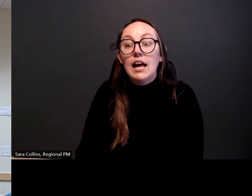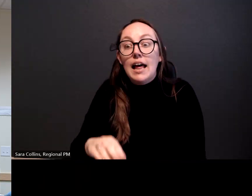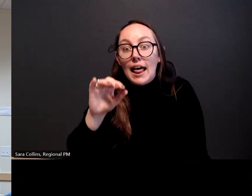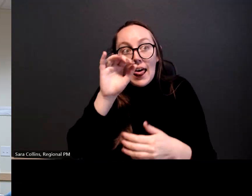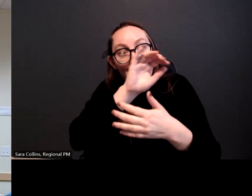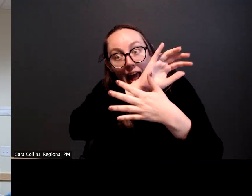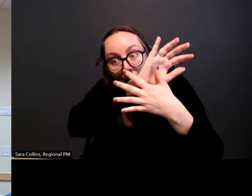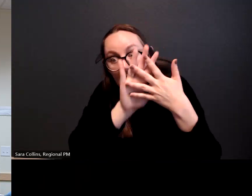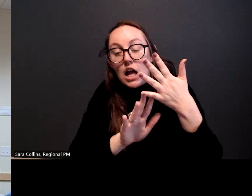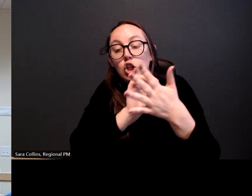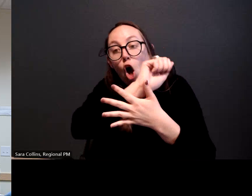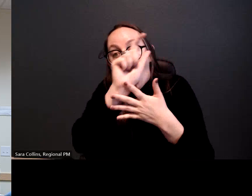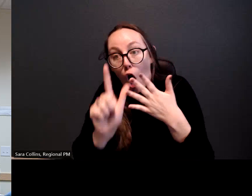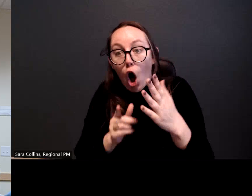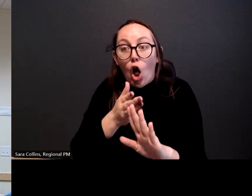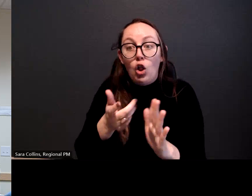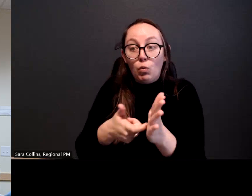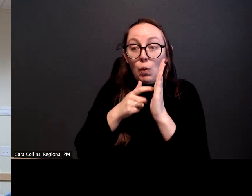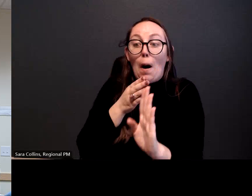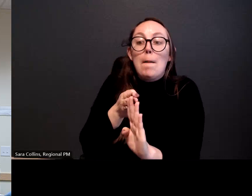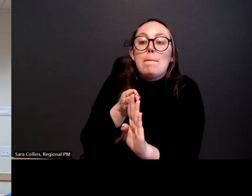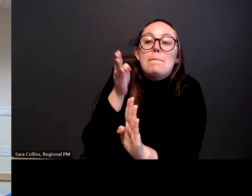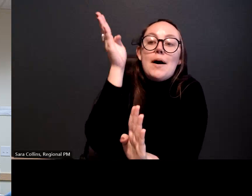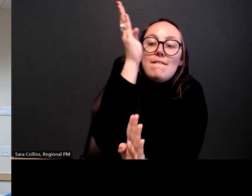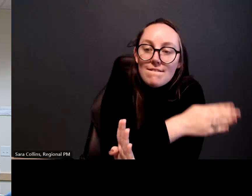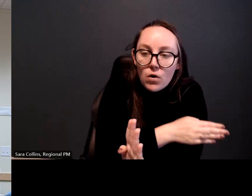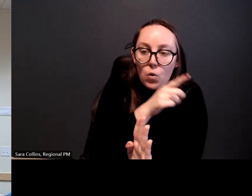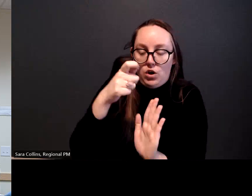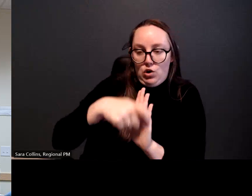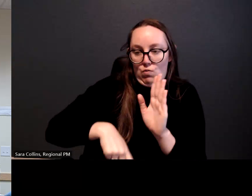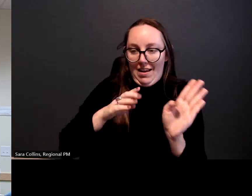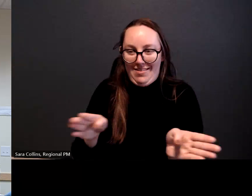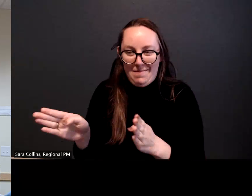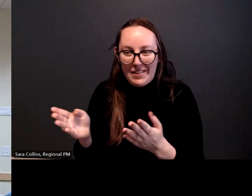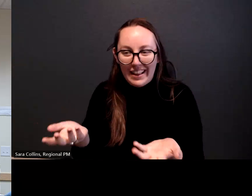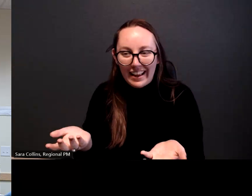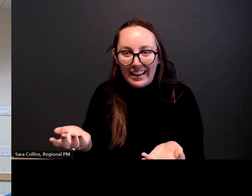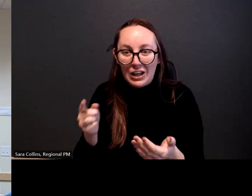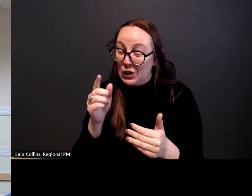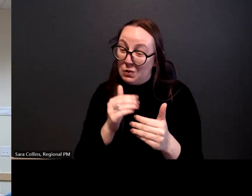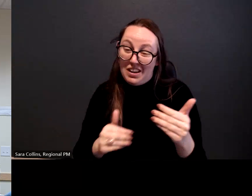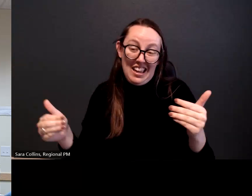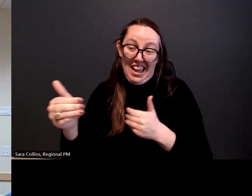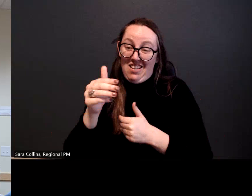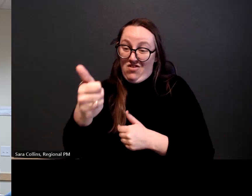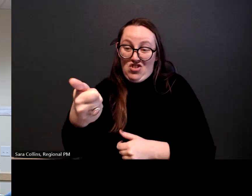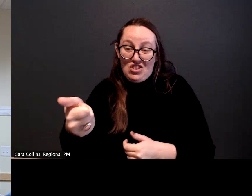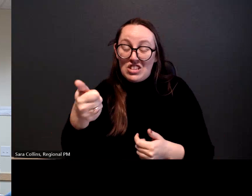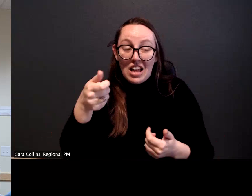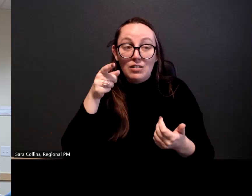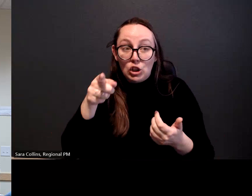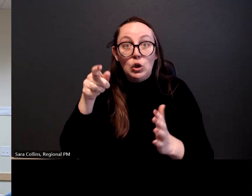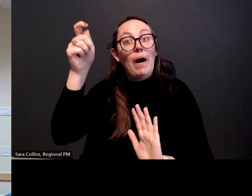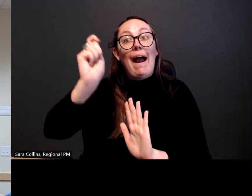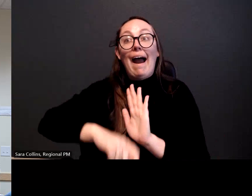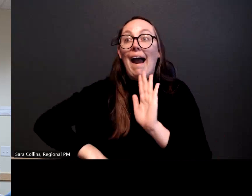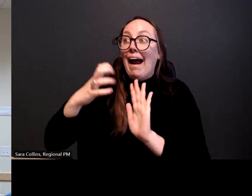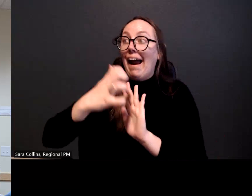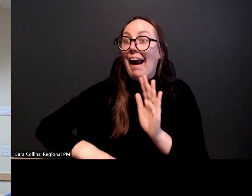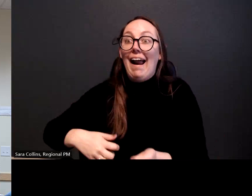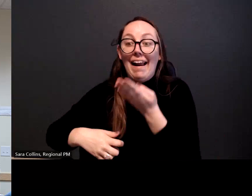really gotten out ahead of yourselves in preparing a draft without reading what the precursors are.